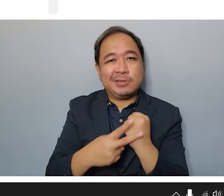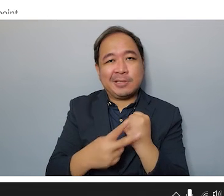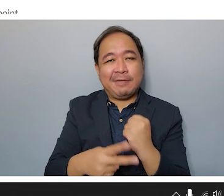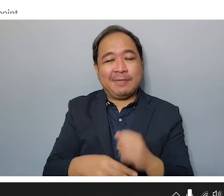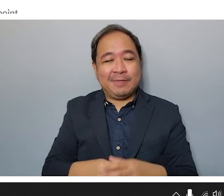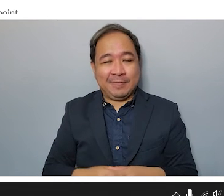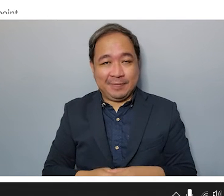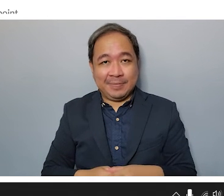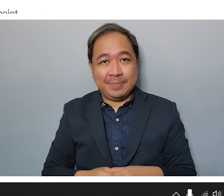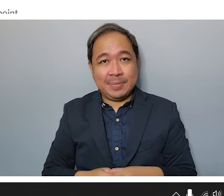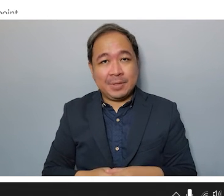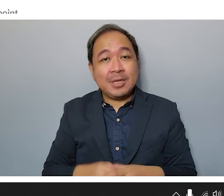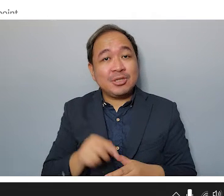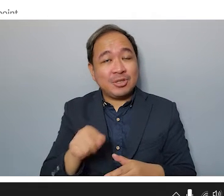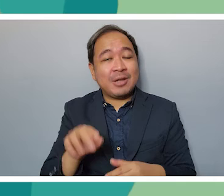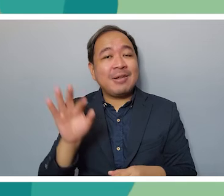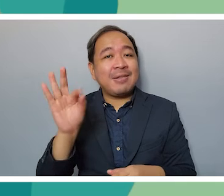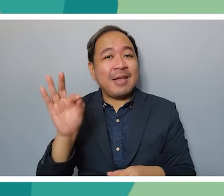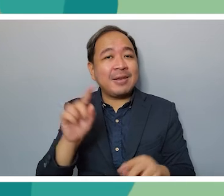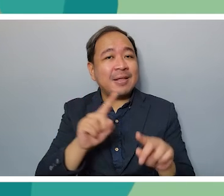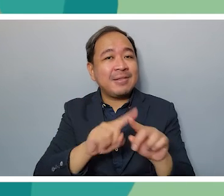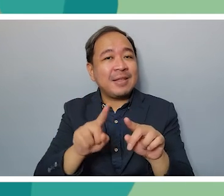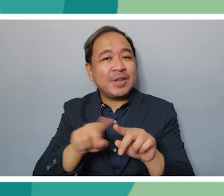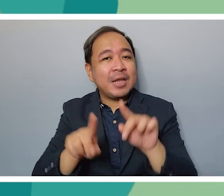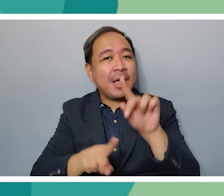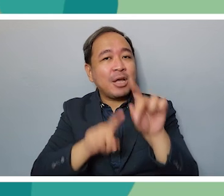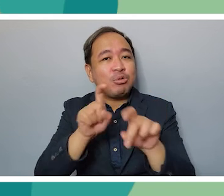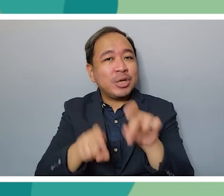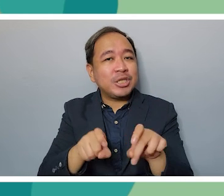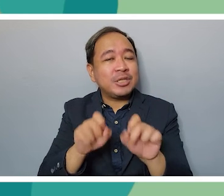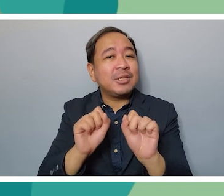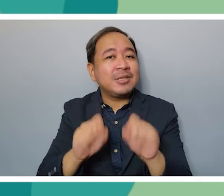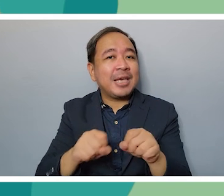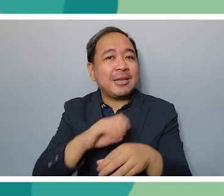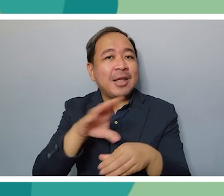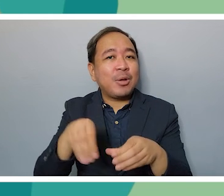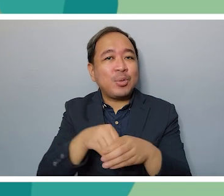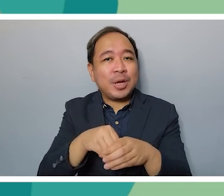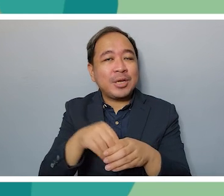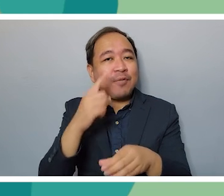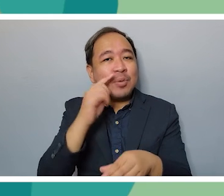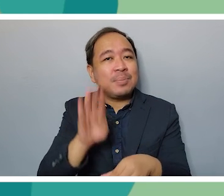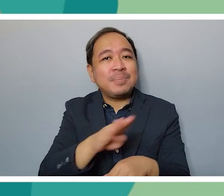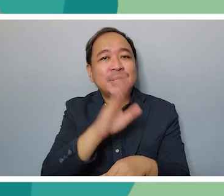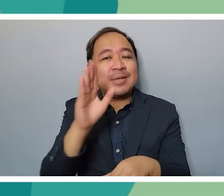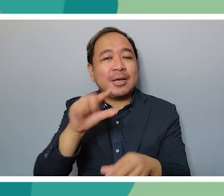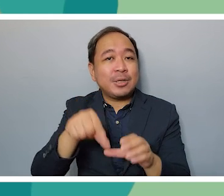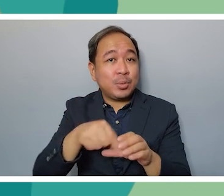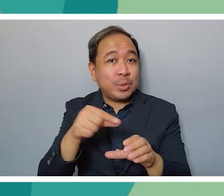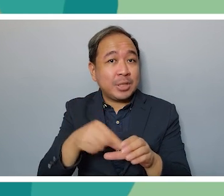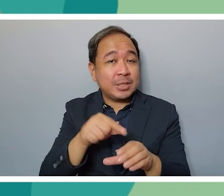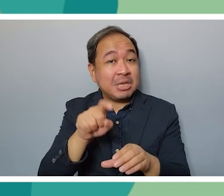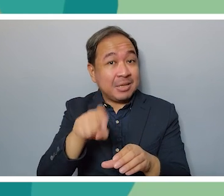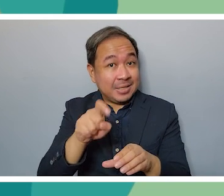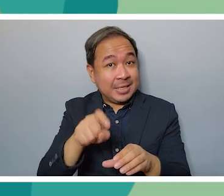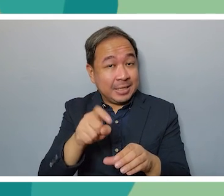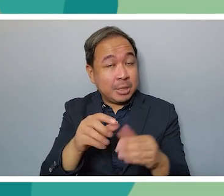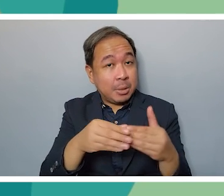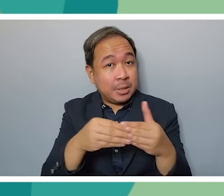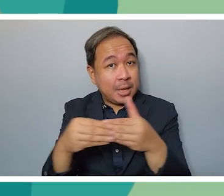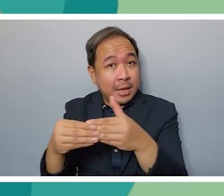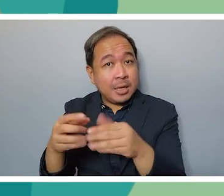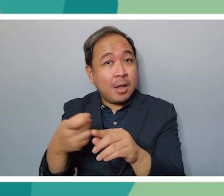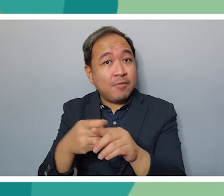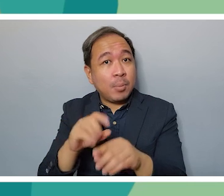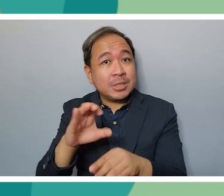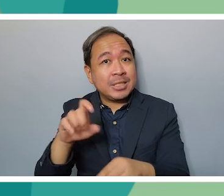your desired save option. Those were the 9 types of questions that you may create and use in your BigSky quizzes. If you